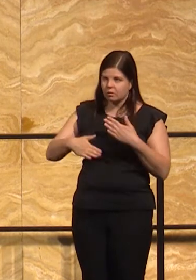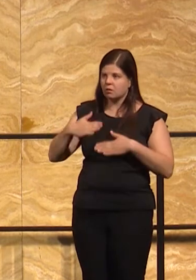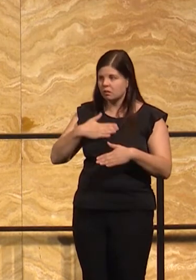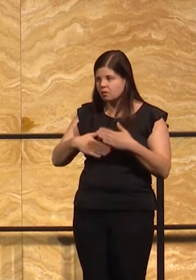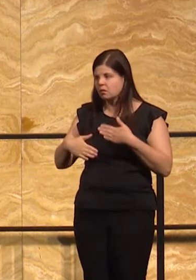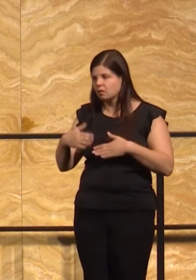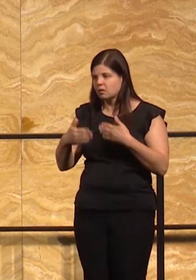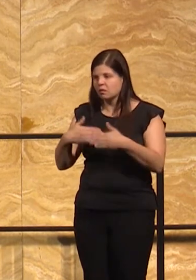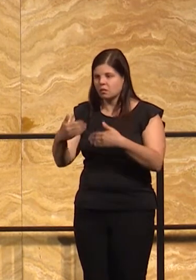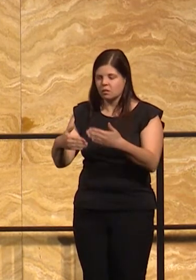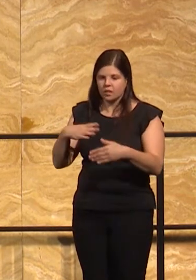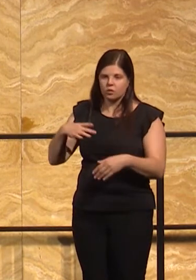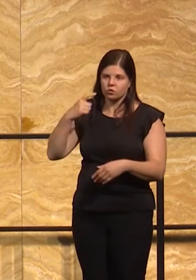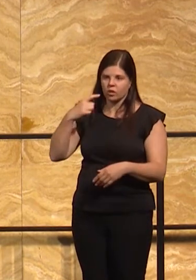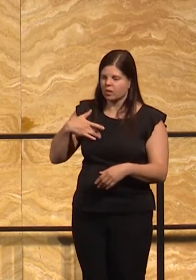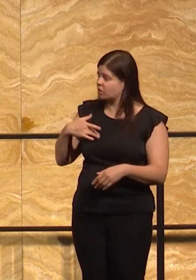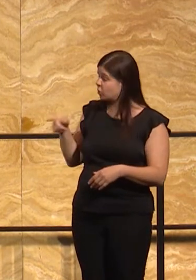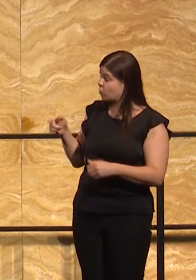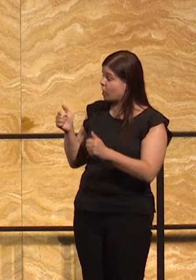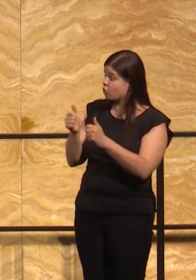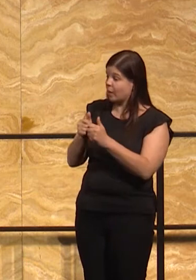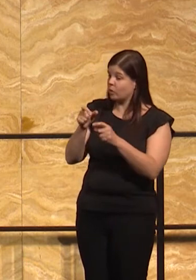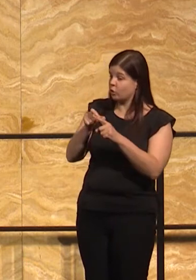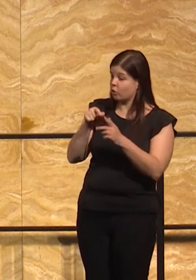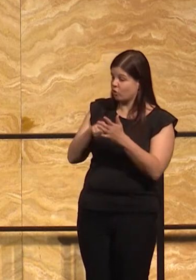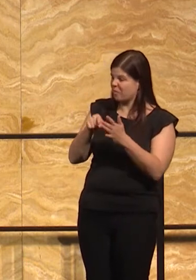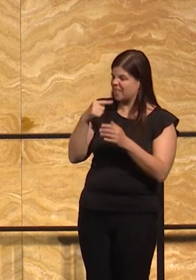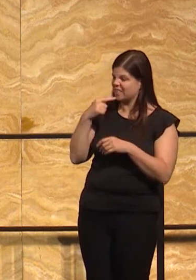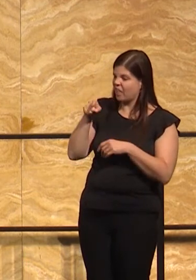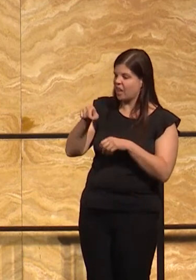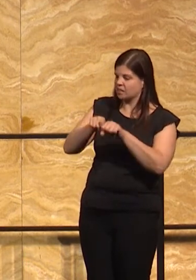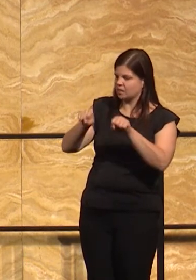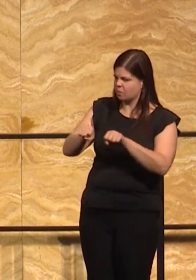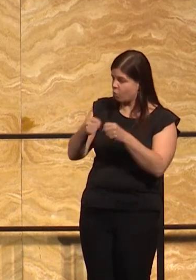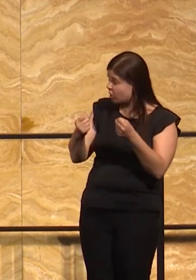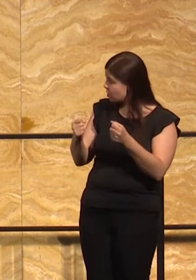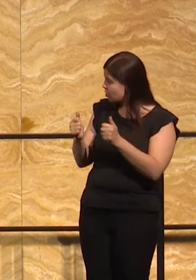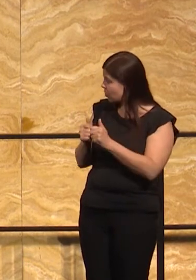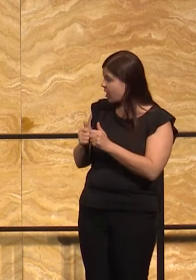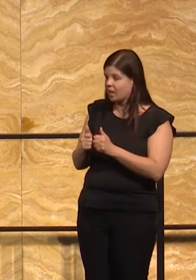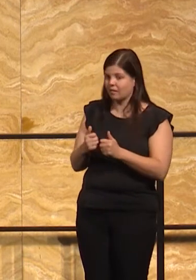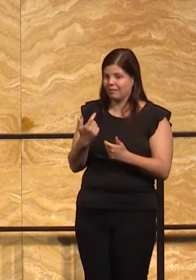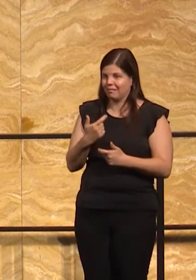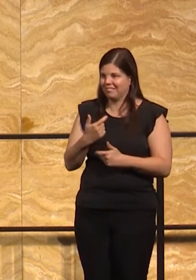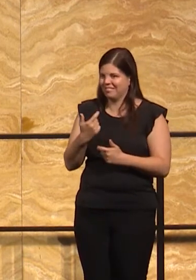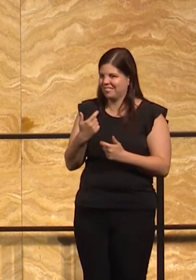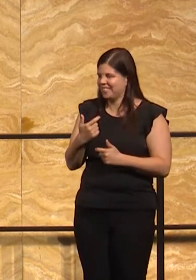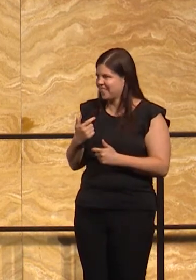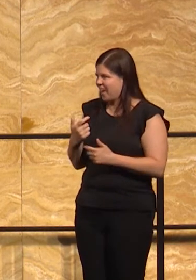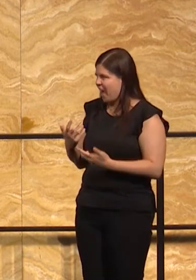agree with President Donald Trump that system's broken? But would you not also argue